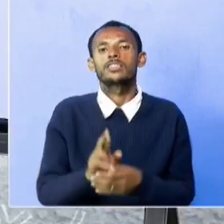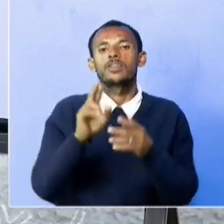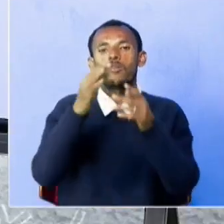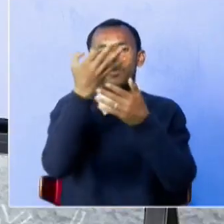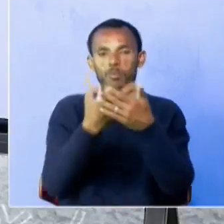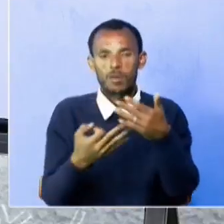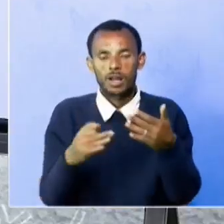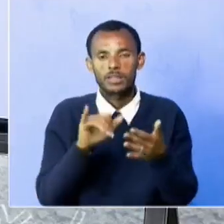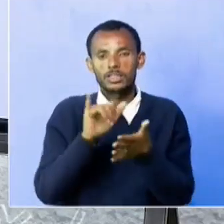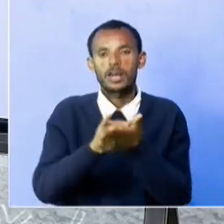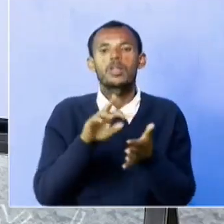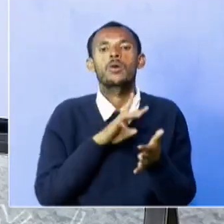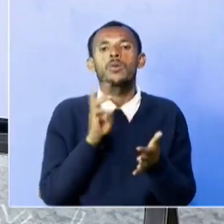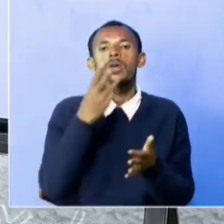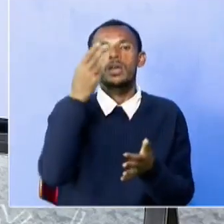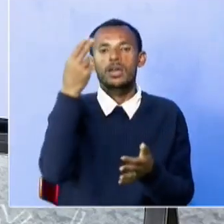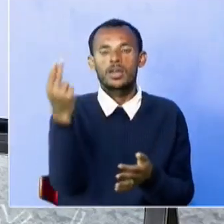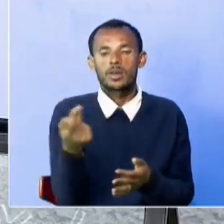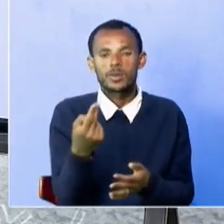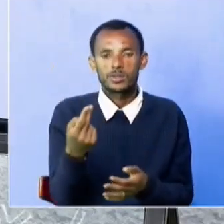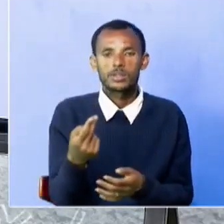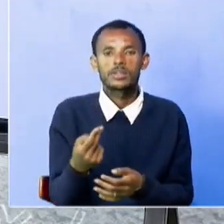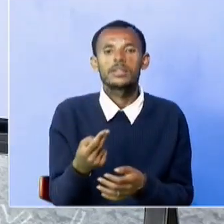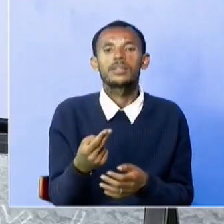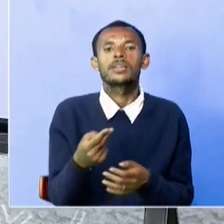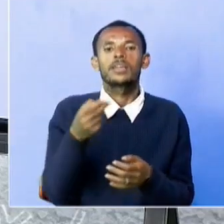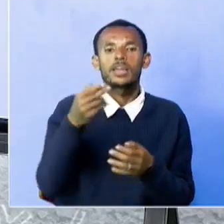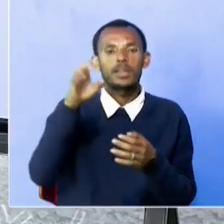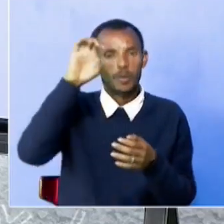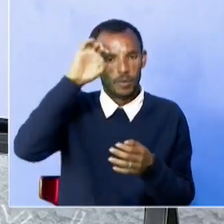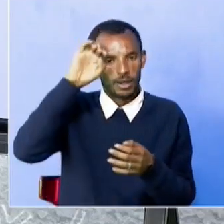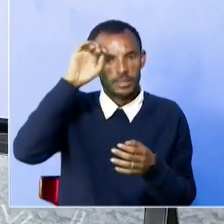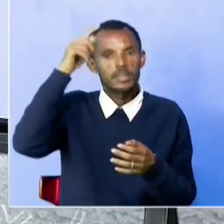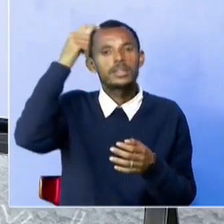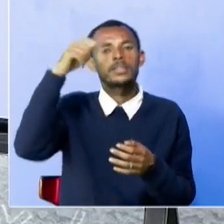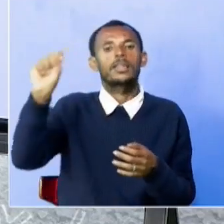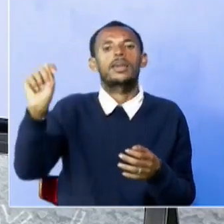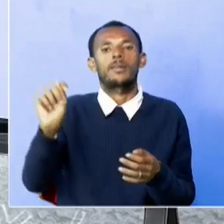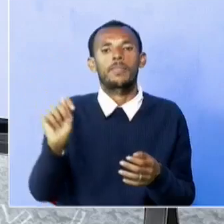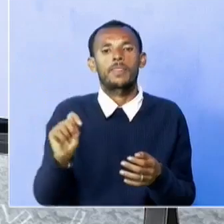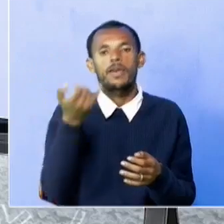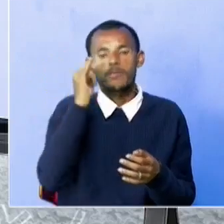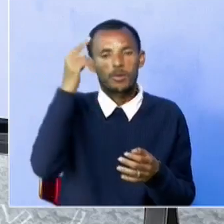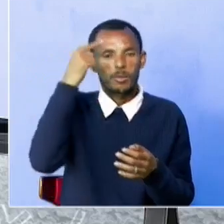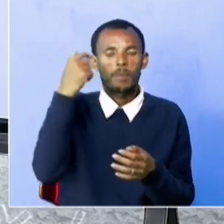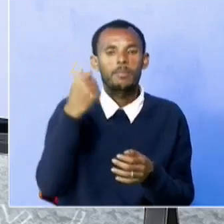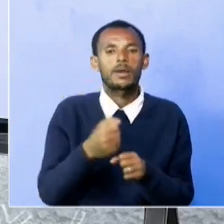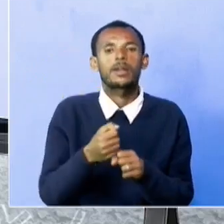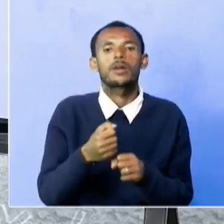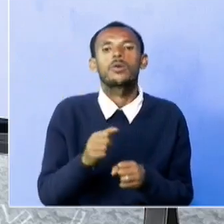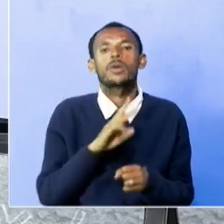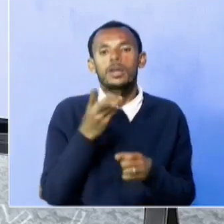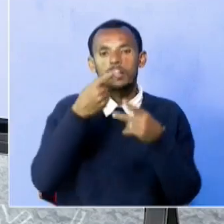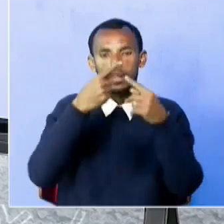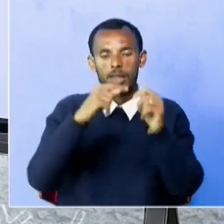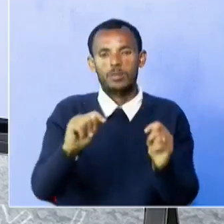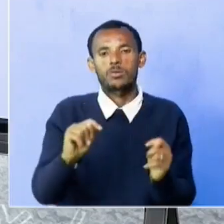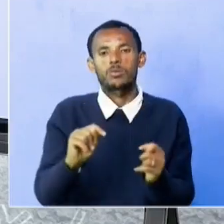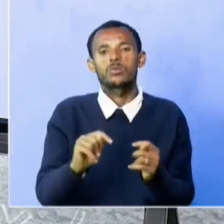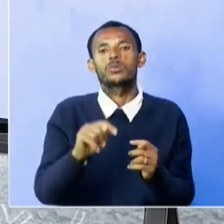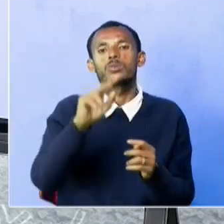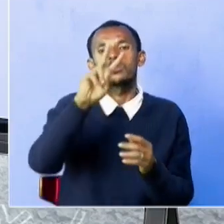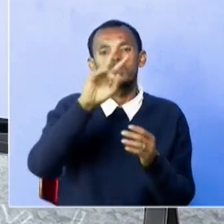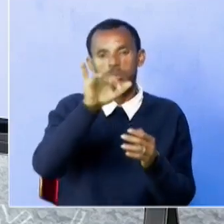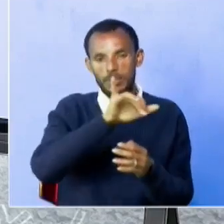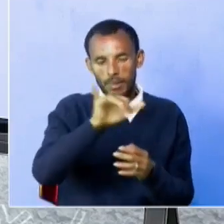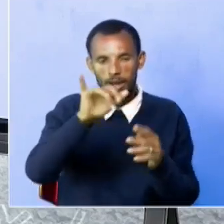formulas that we derived in Euclid's theorem, right? If you remember, we just tried to pick out two